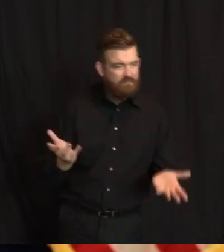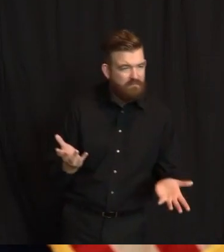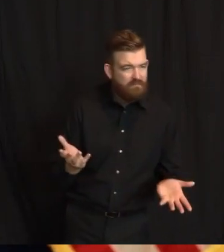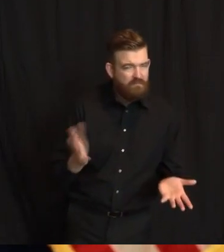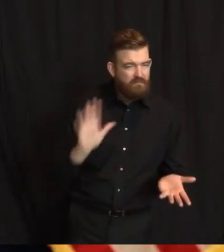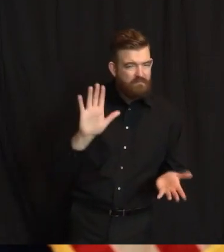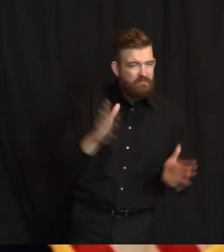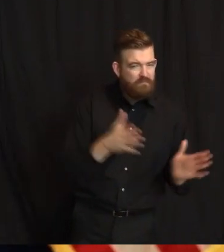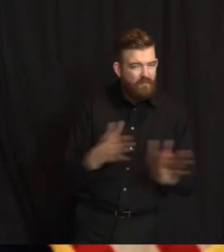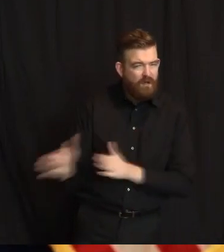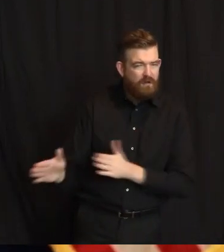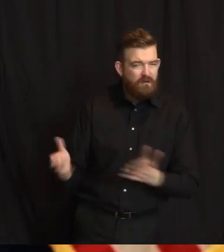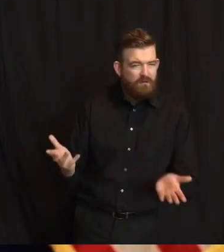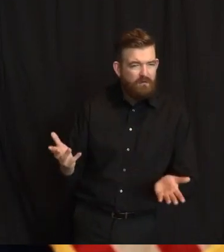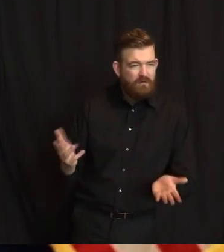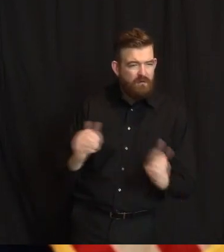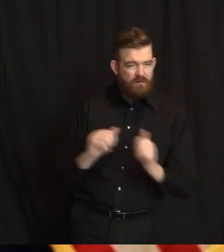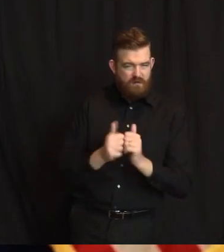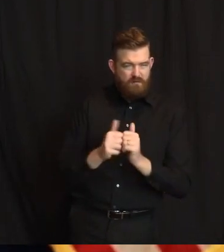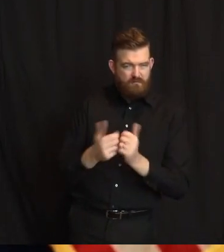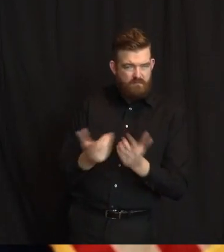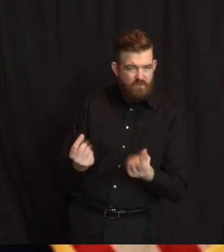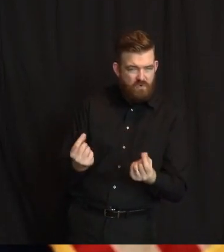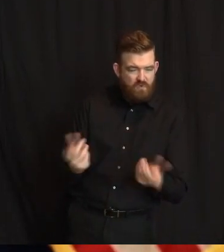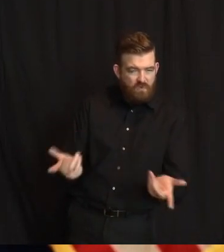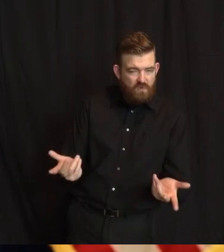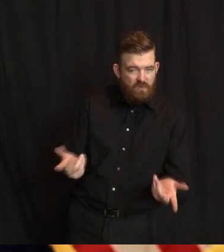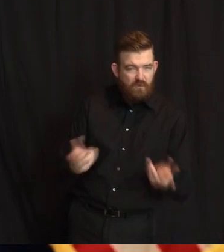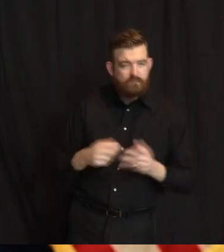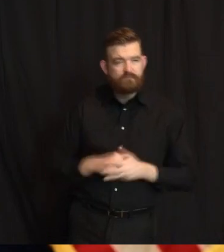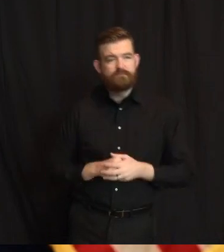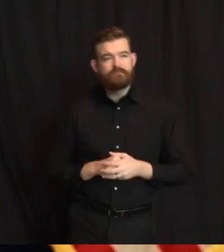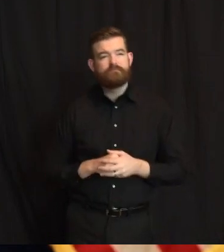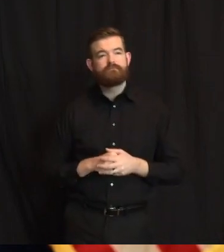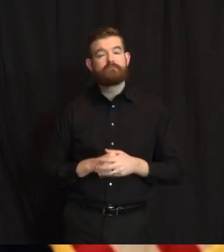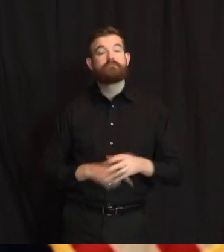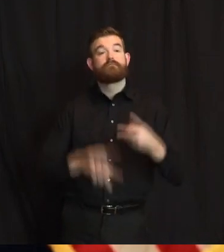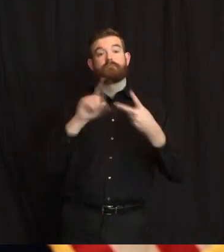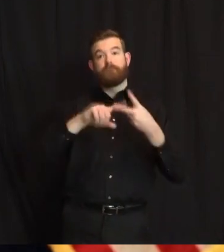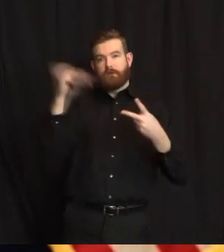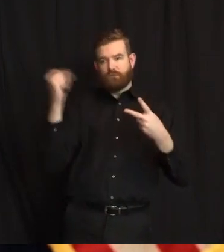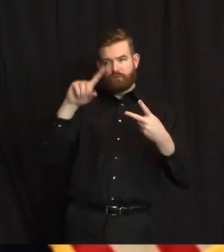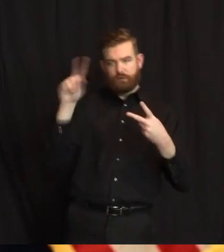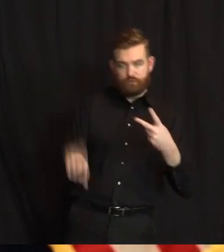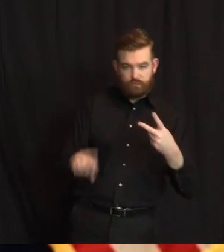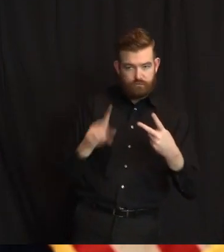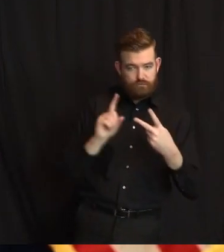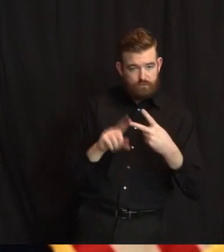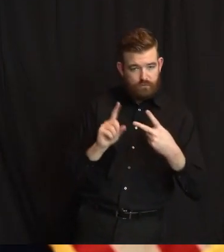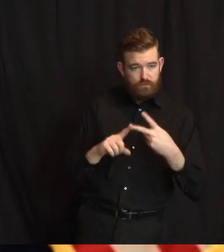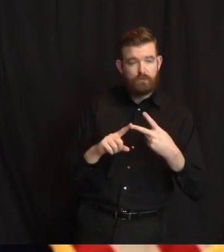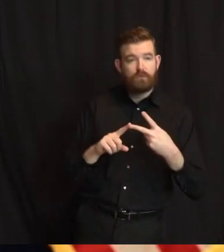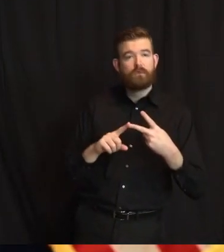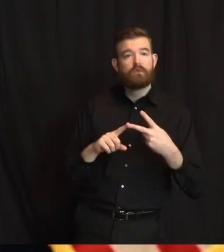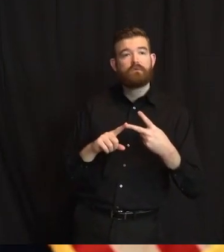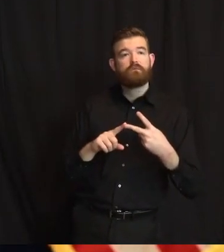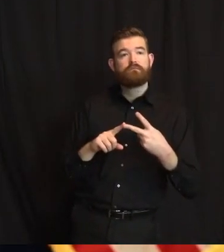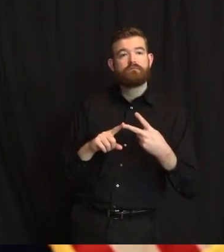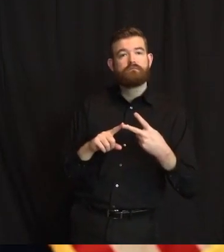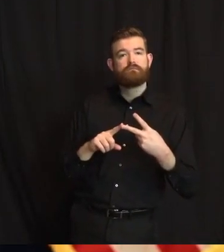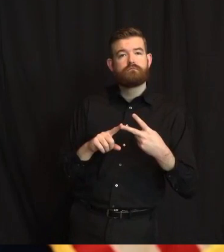On some of these nursing homes, staying on that topic, if I may, Commissioner, many of them are on their Medicare ratings